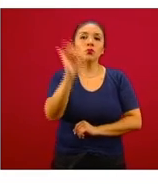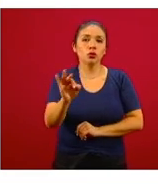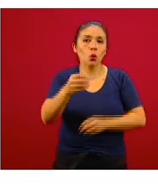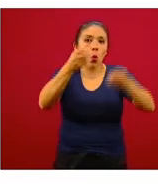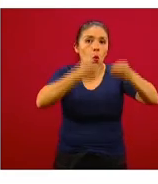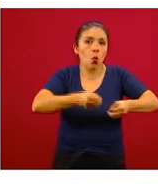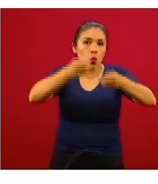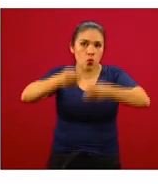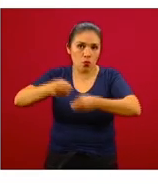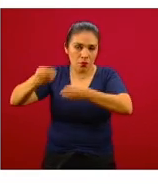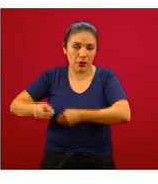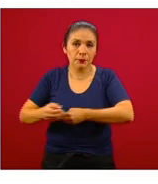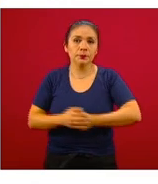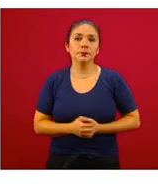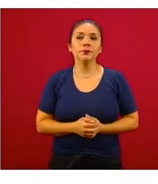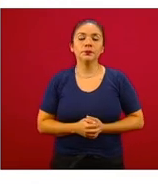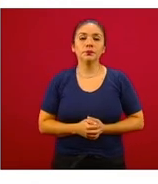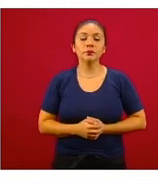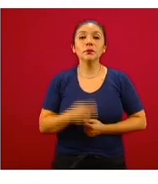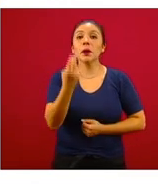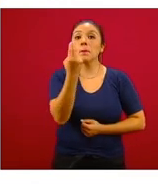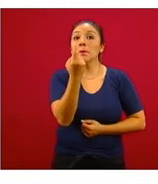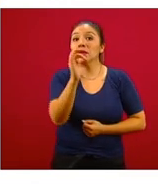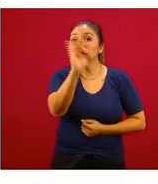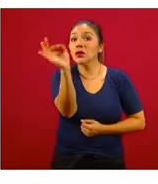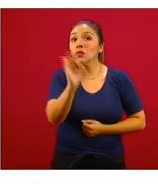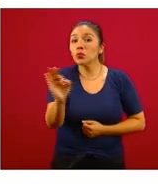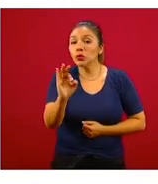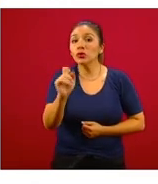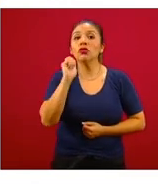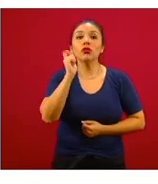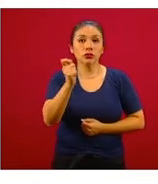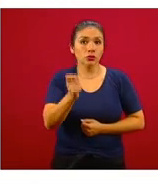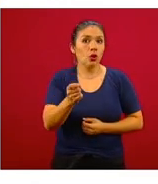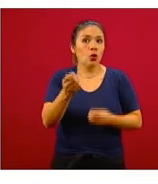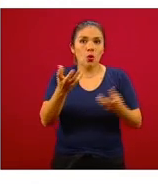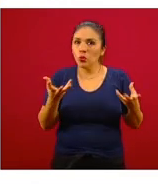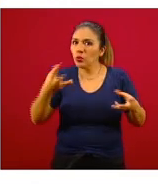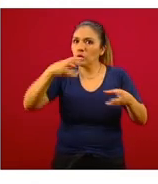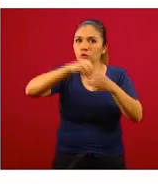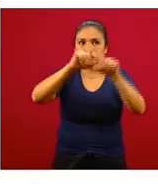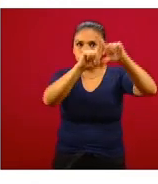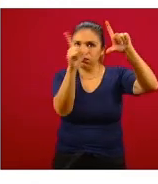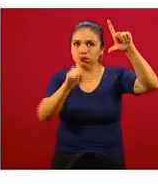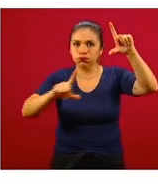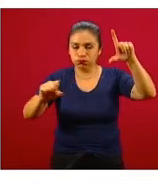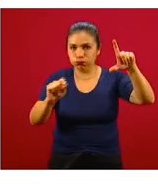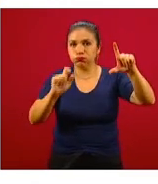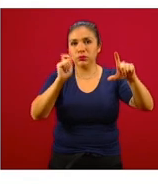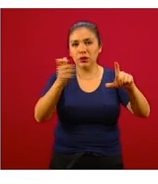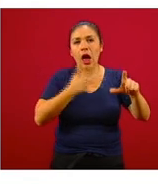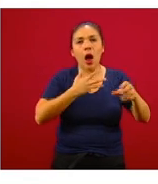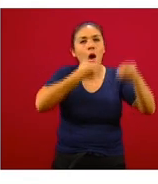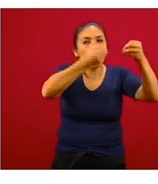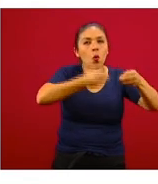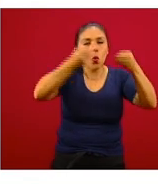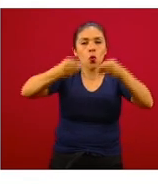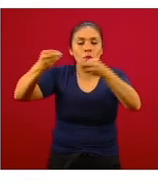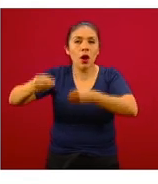Baja California, Sinaloa, and the state of Mexico are the top four states with the highest occupancy